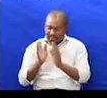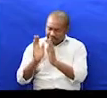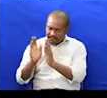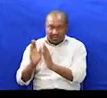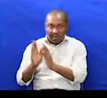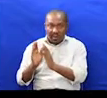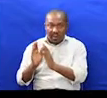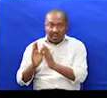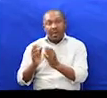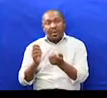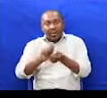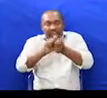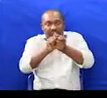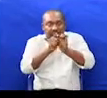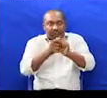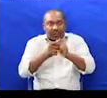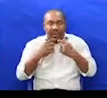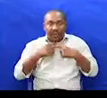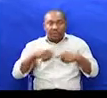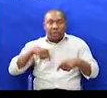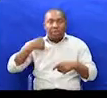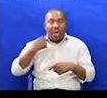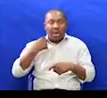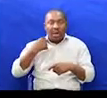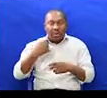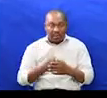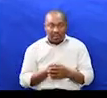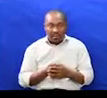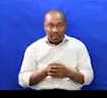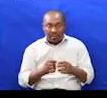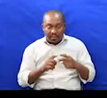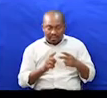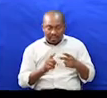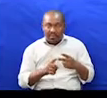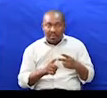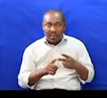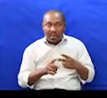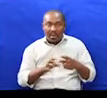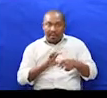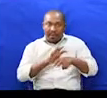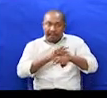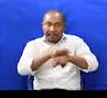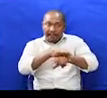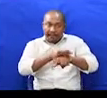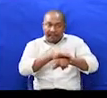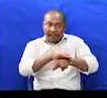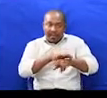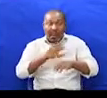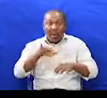chain of gold, or we can create it a ring of gold.